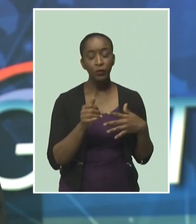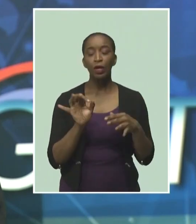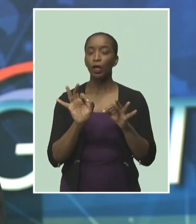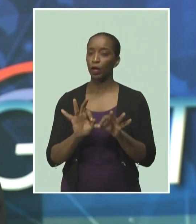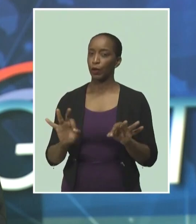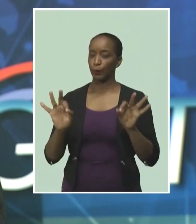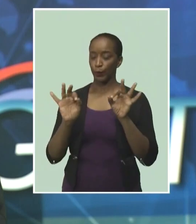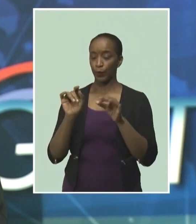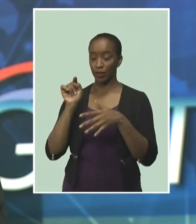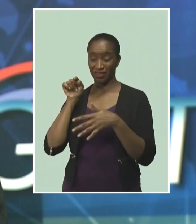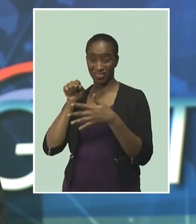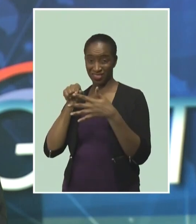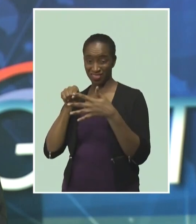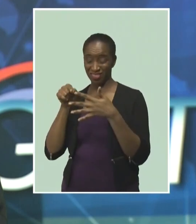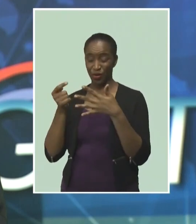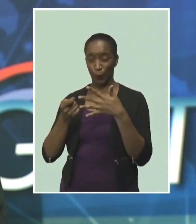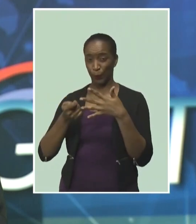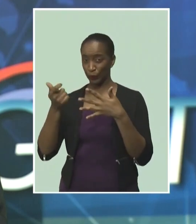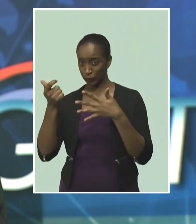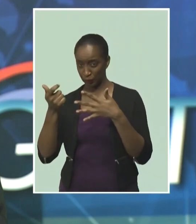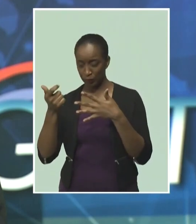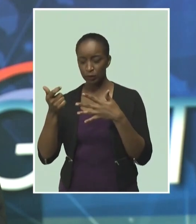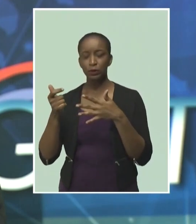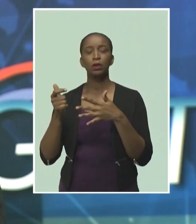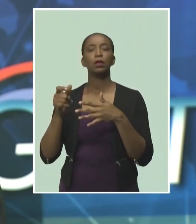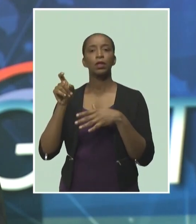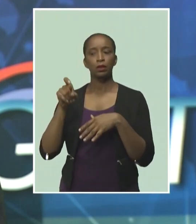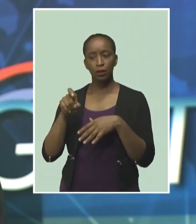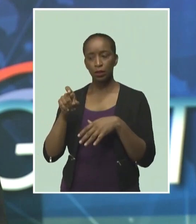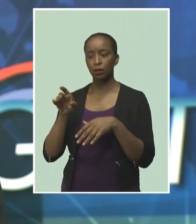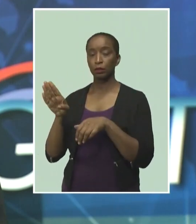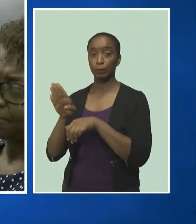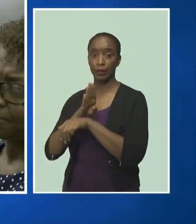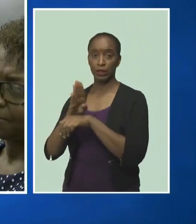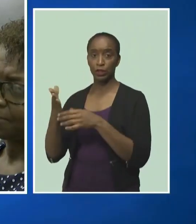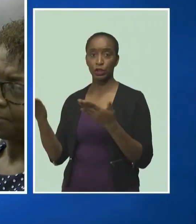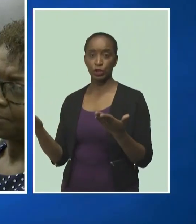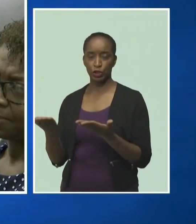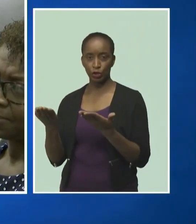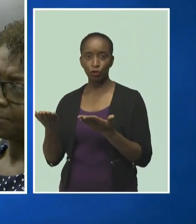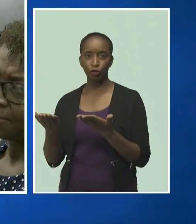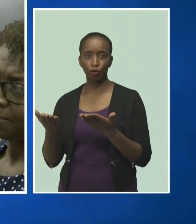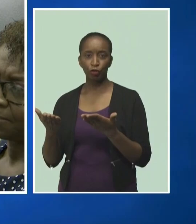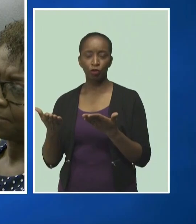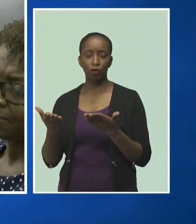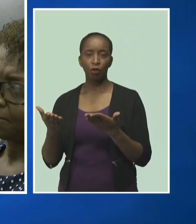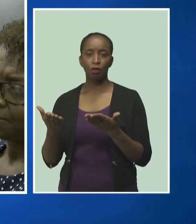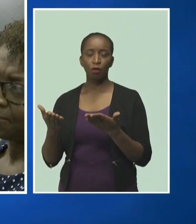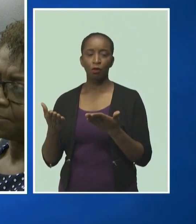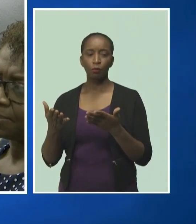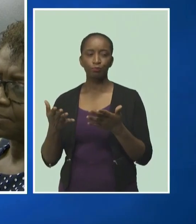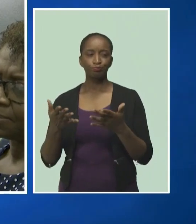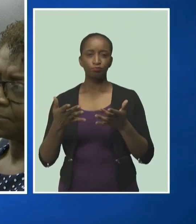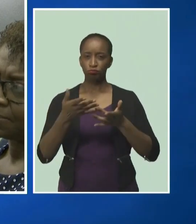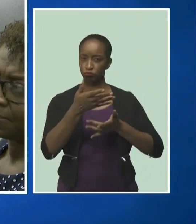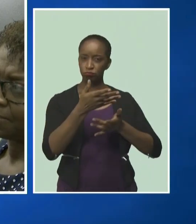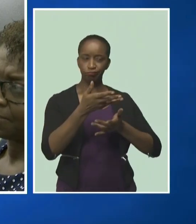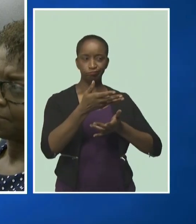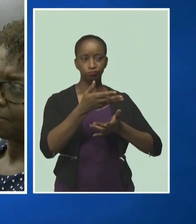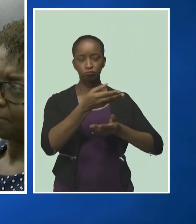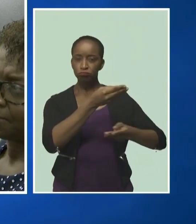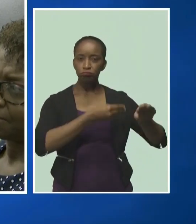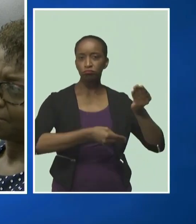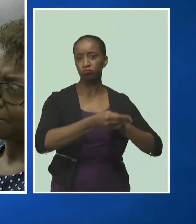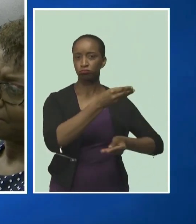need to do financial transactions with clients in Europe. It is especially important